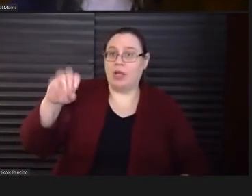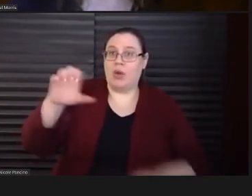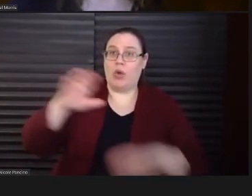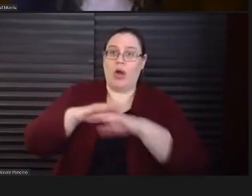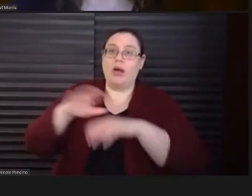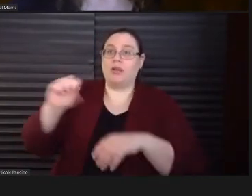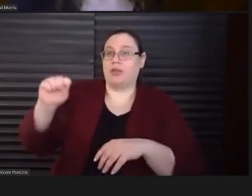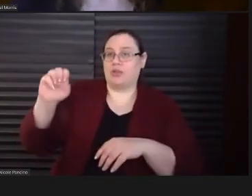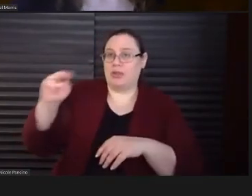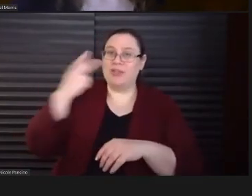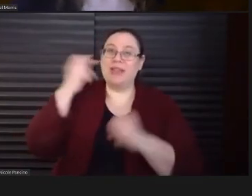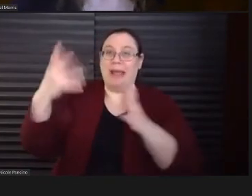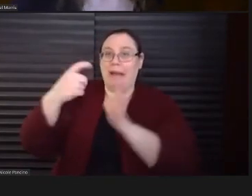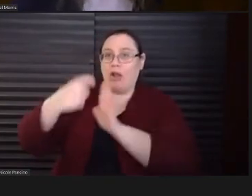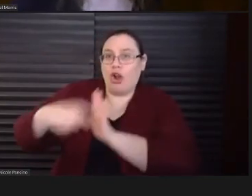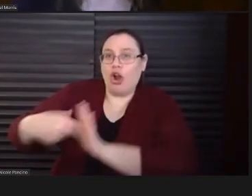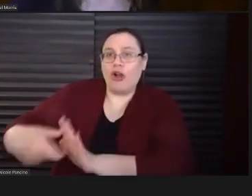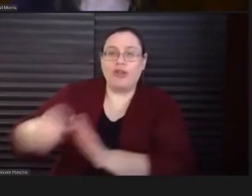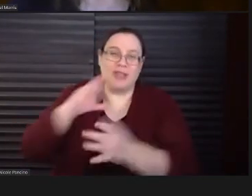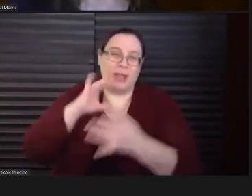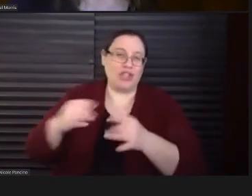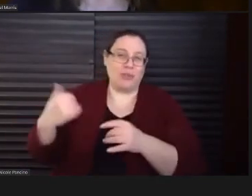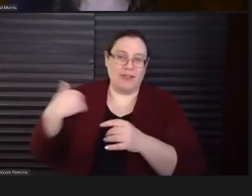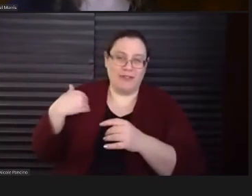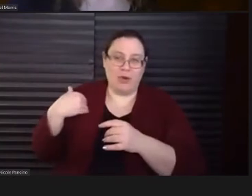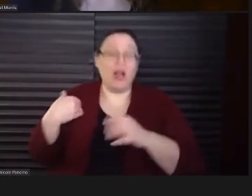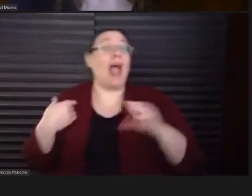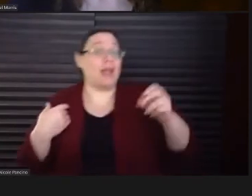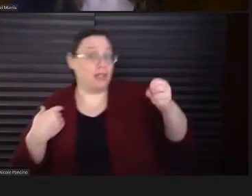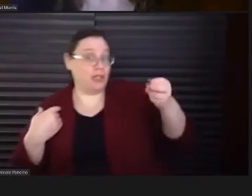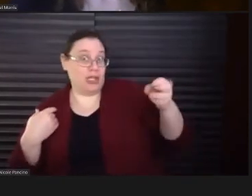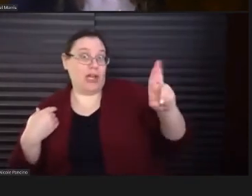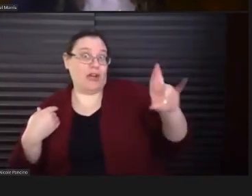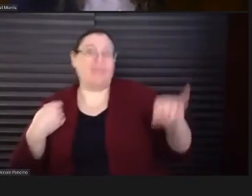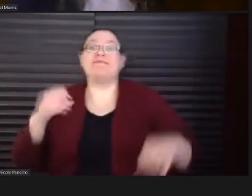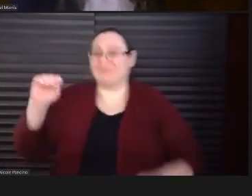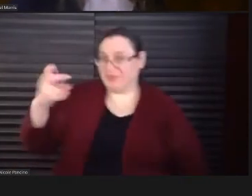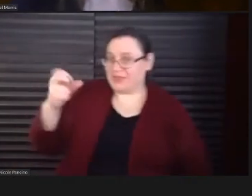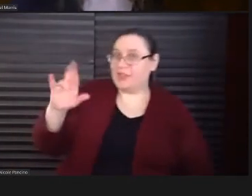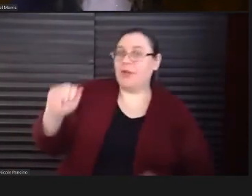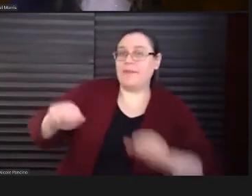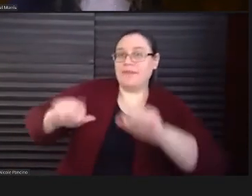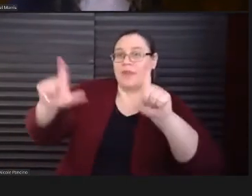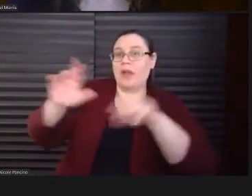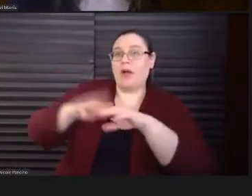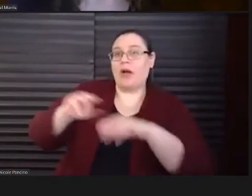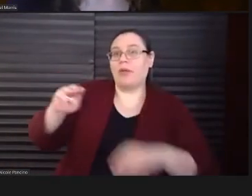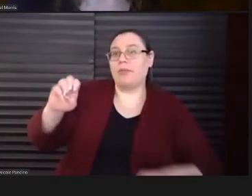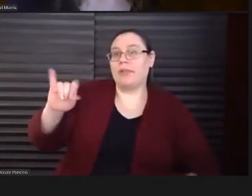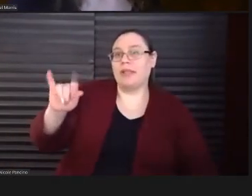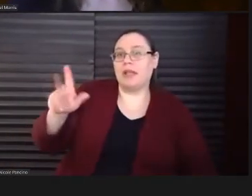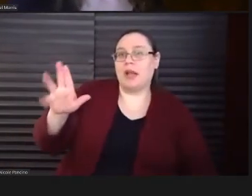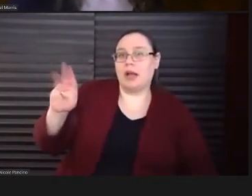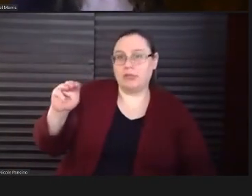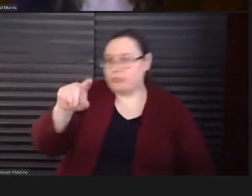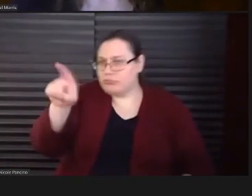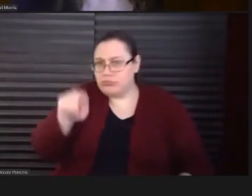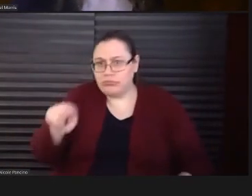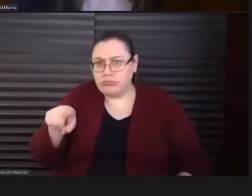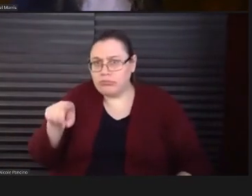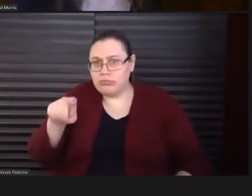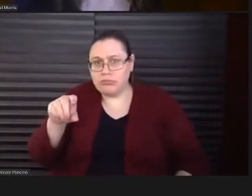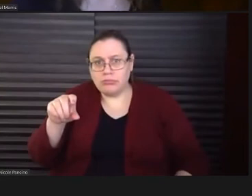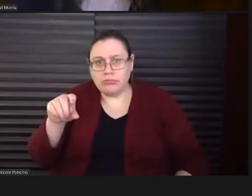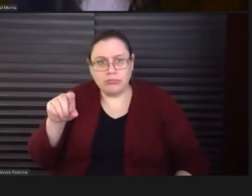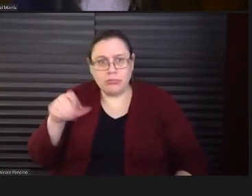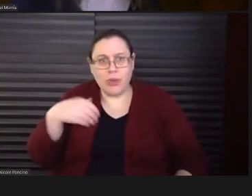those articles and Sheri blog on Medium. And I don't know if you have anything beyond